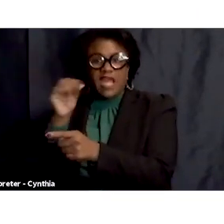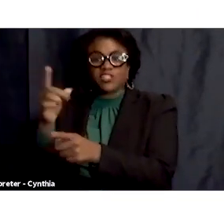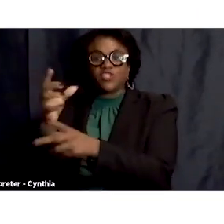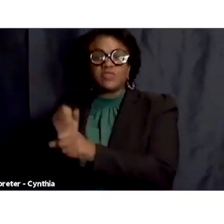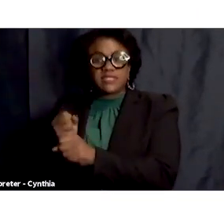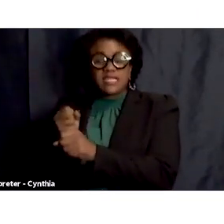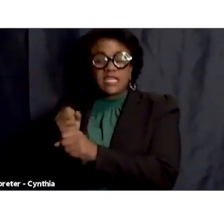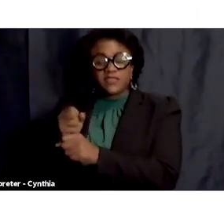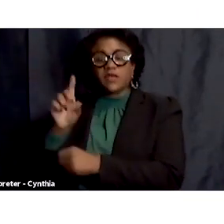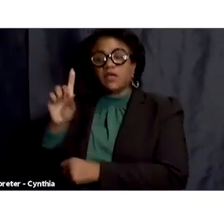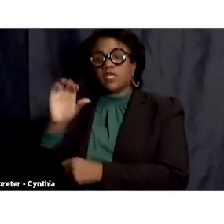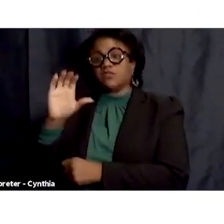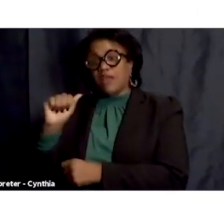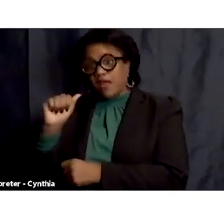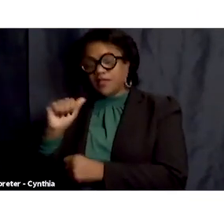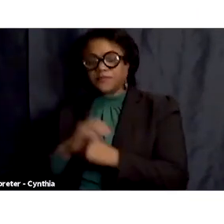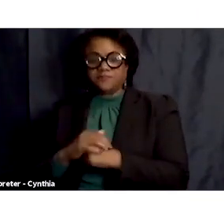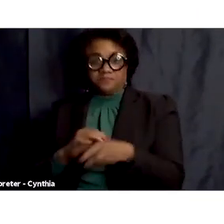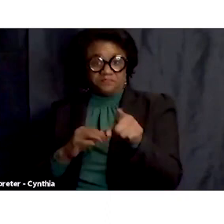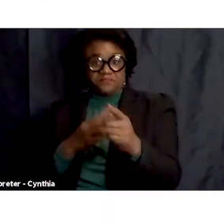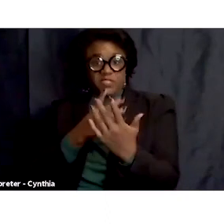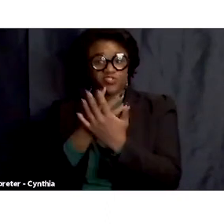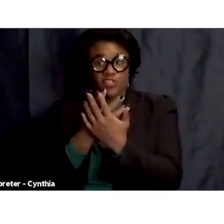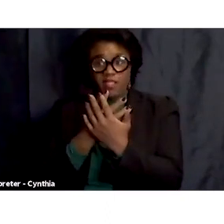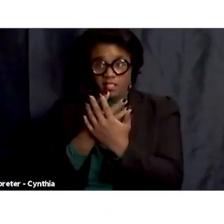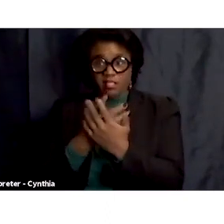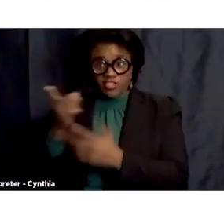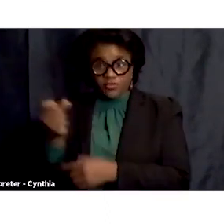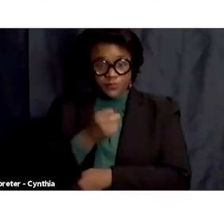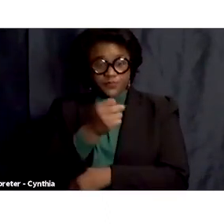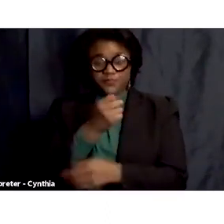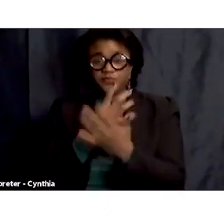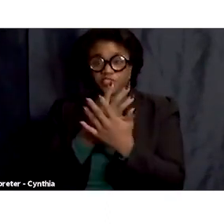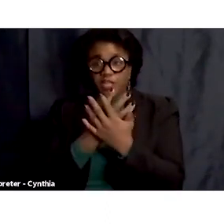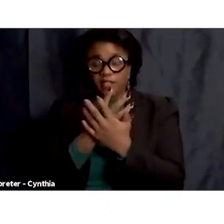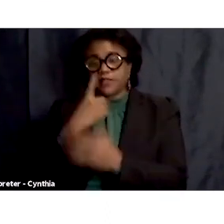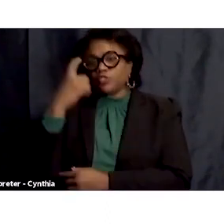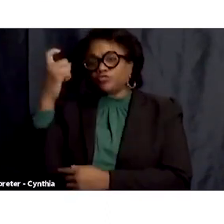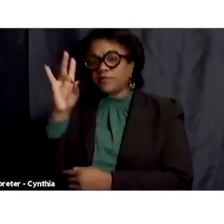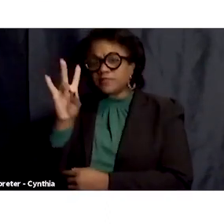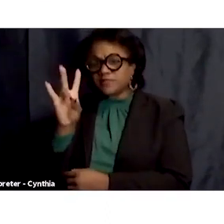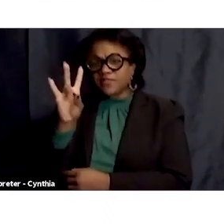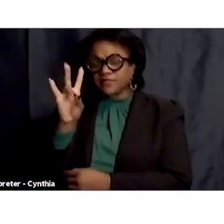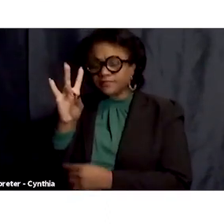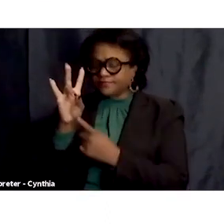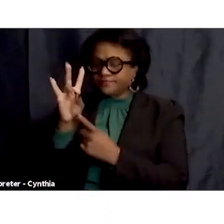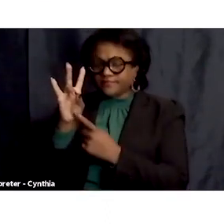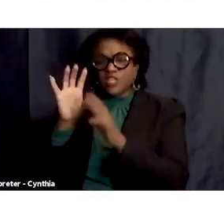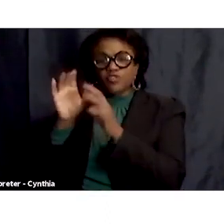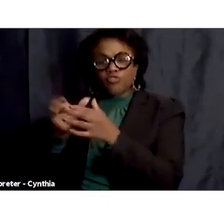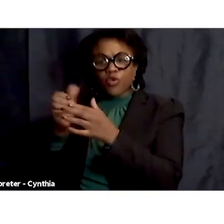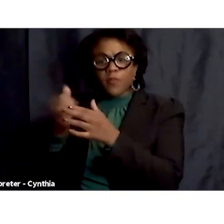is from the jail that she was jailed in. The Dream 7 were a group